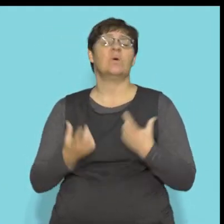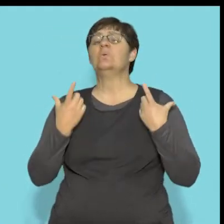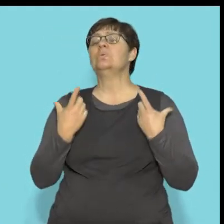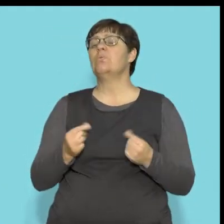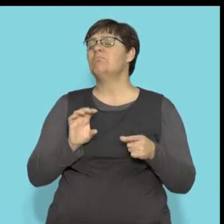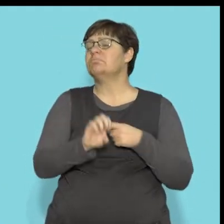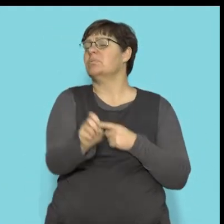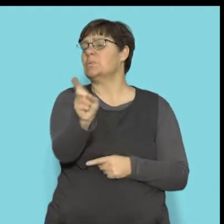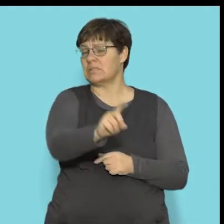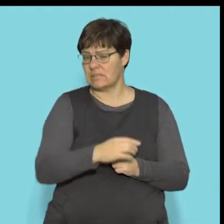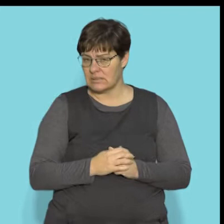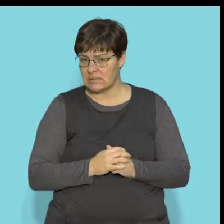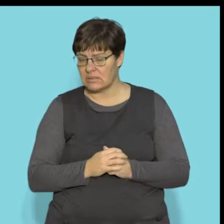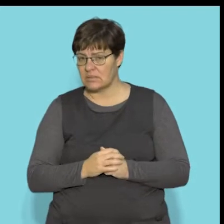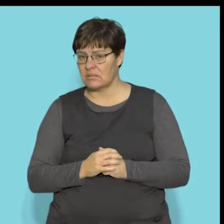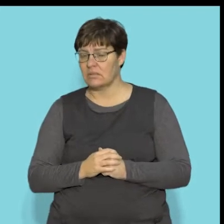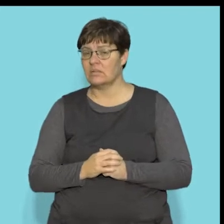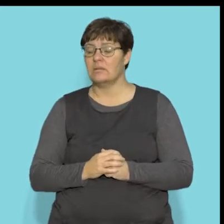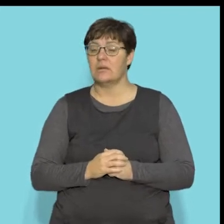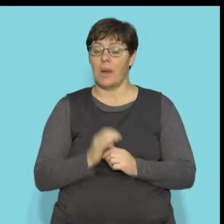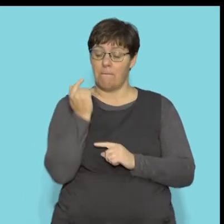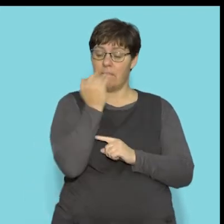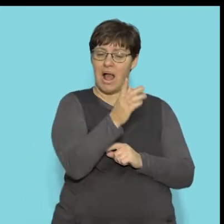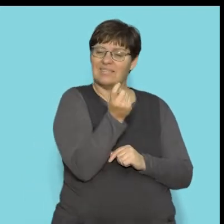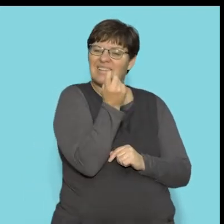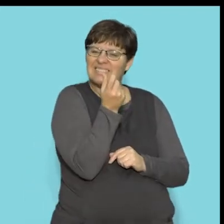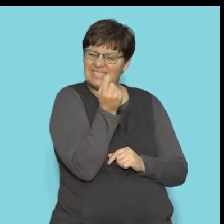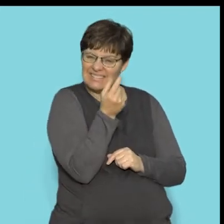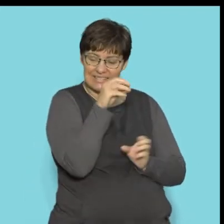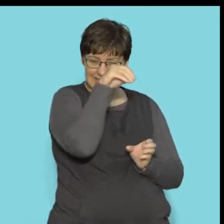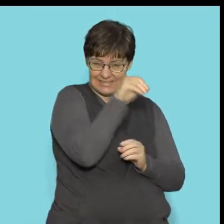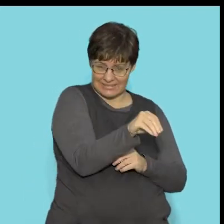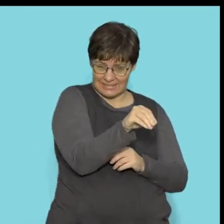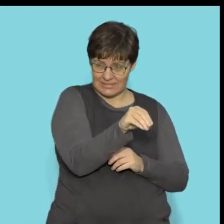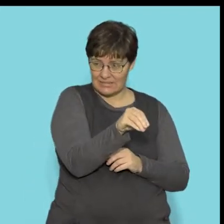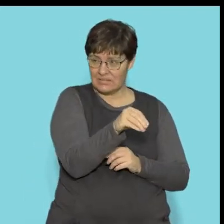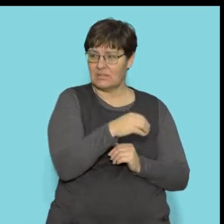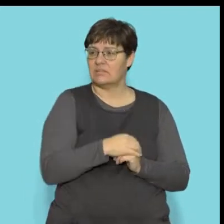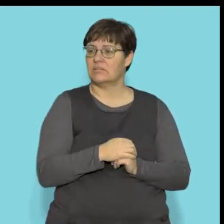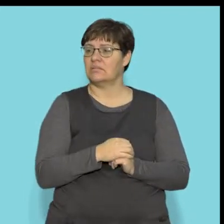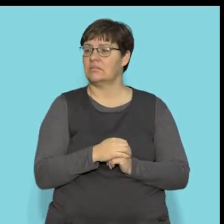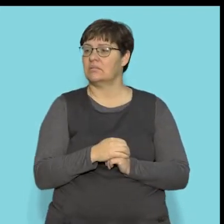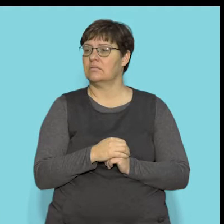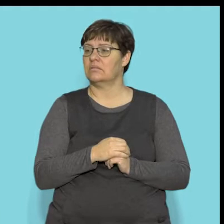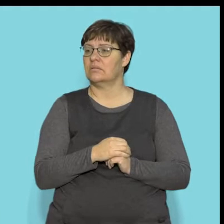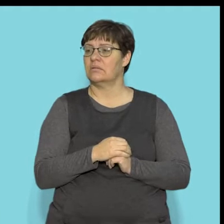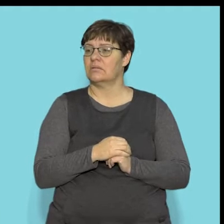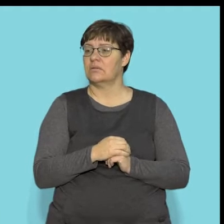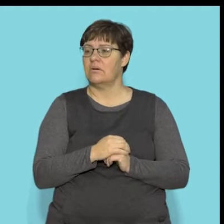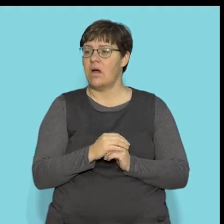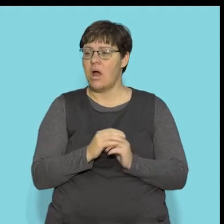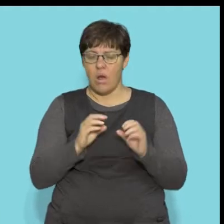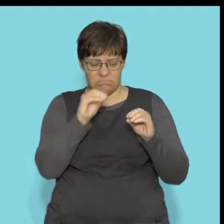to find out if plant seedlings that are crowded would grow